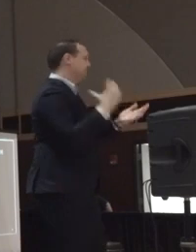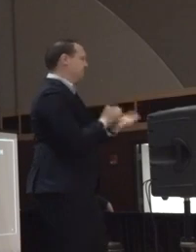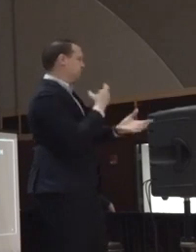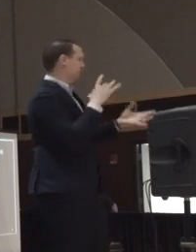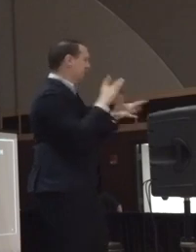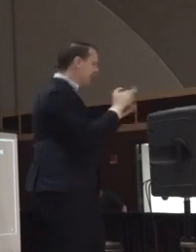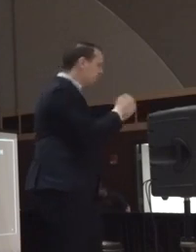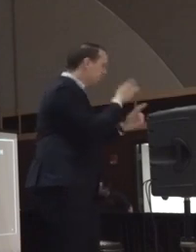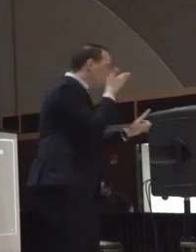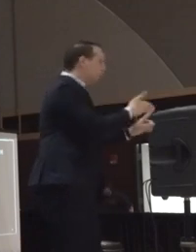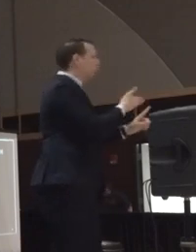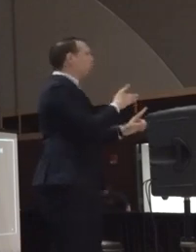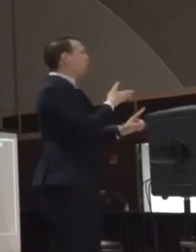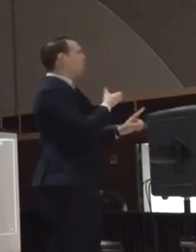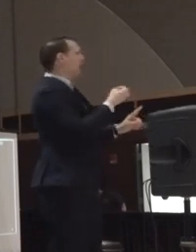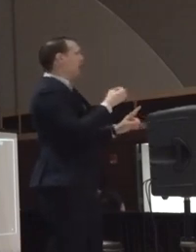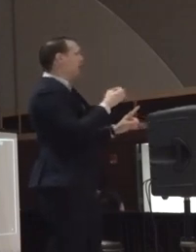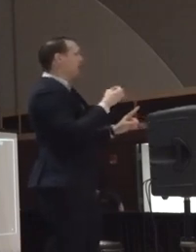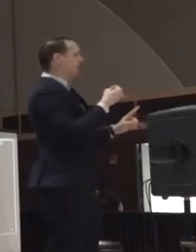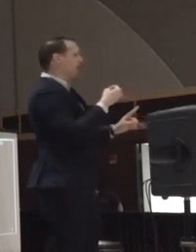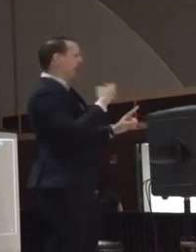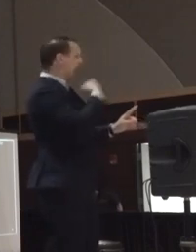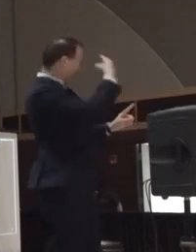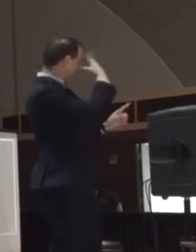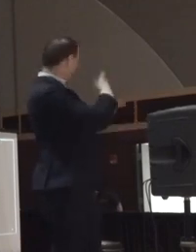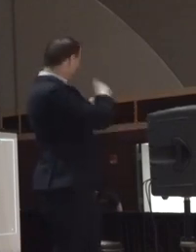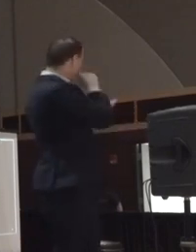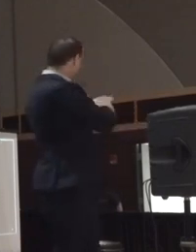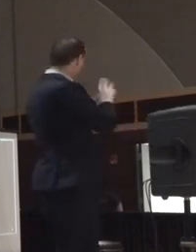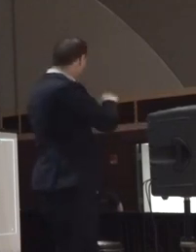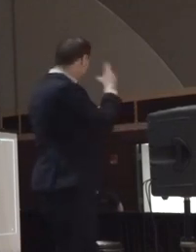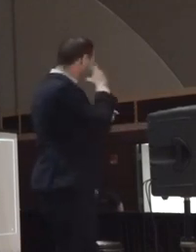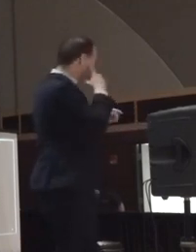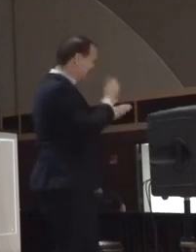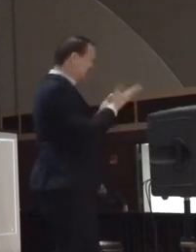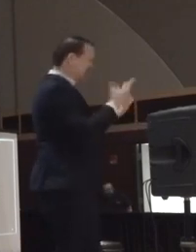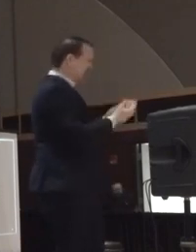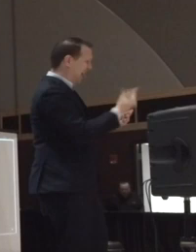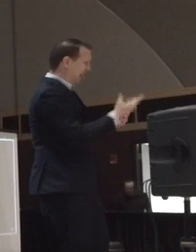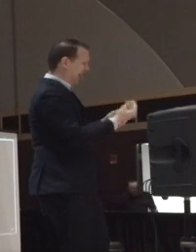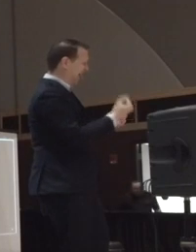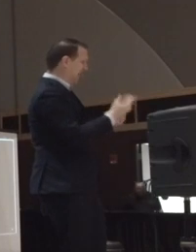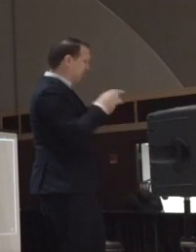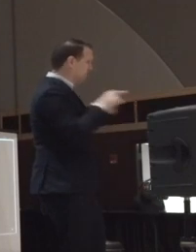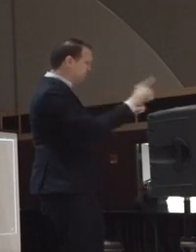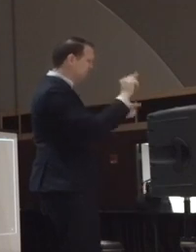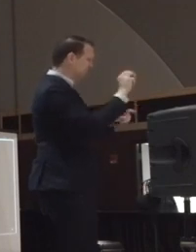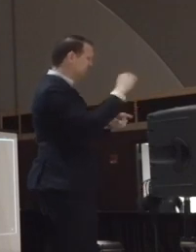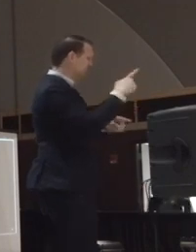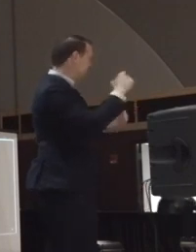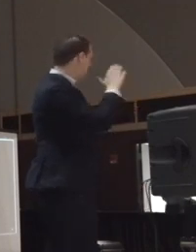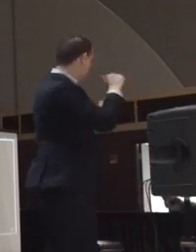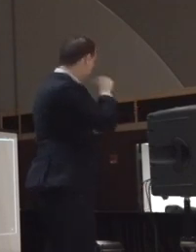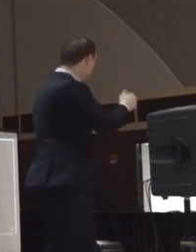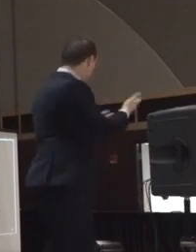connect with her. And I think we might have to check on the sound here to make sure it doesn't cut out for